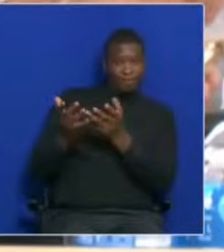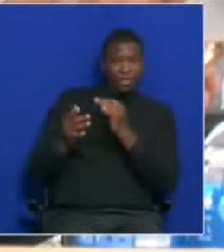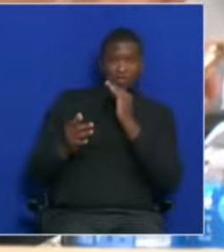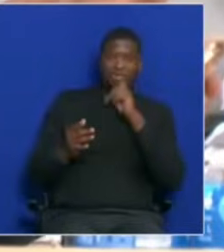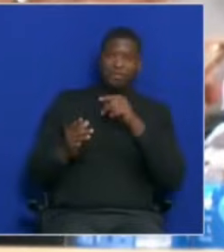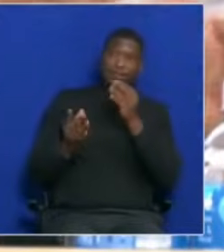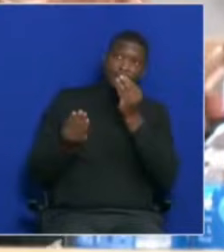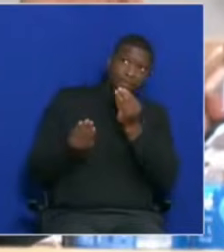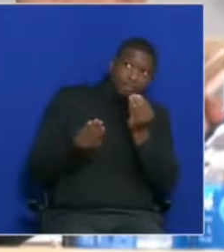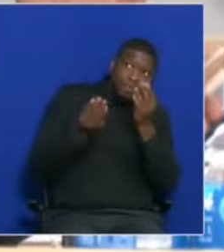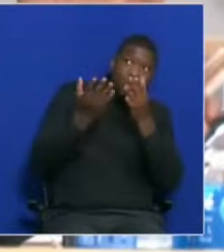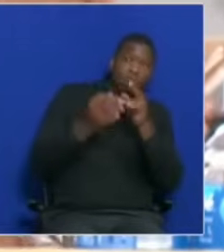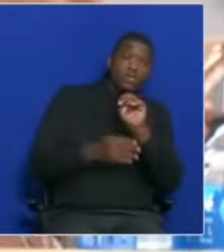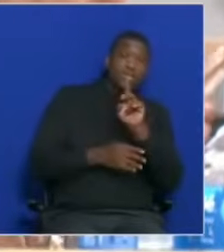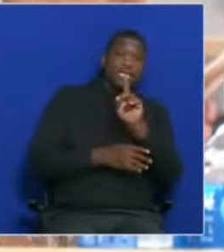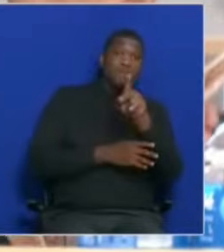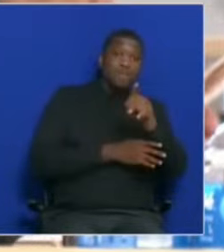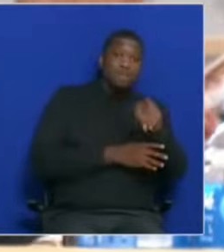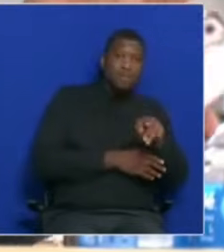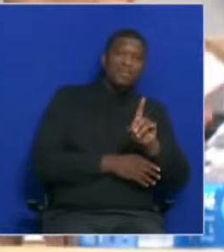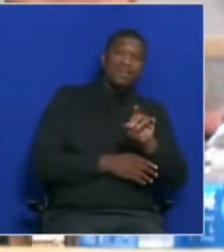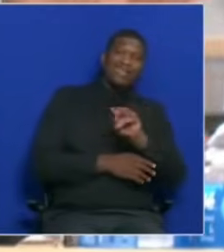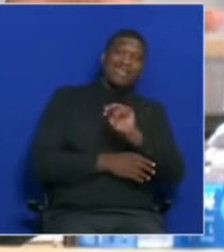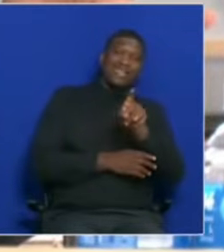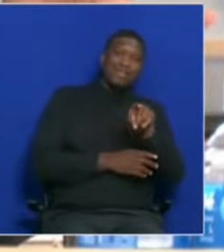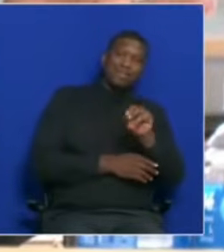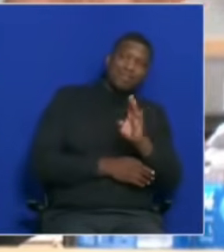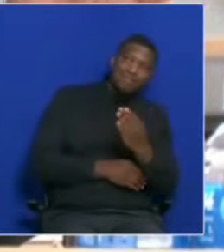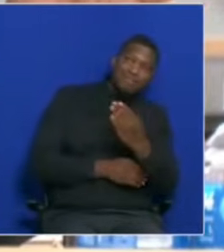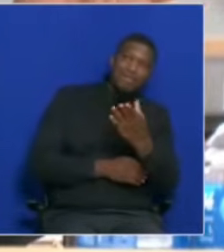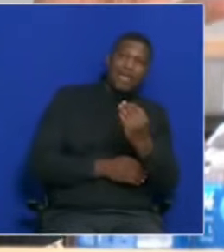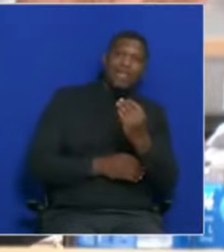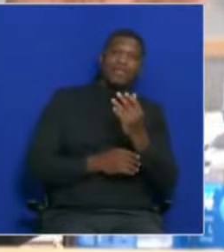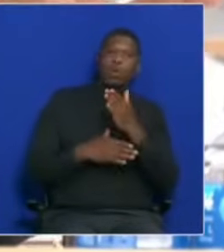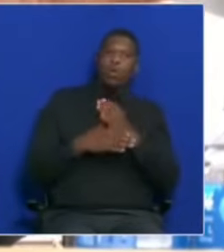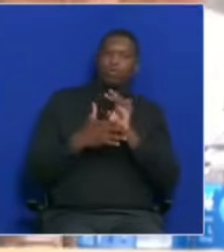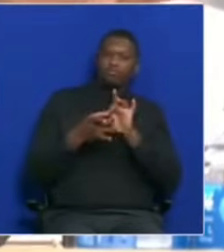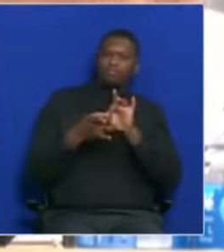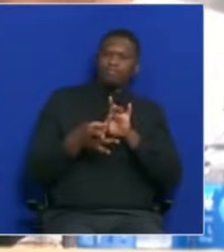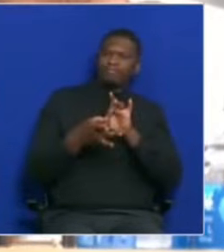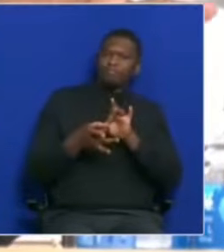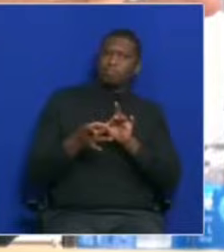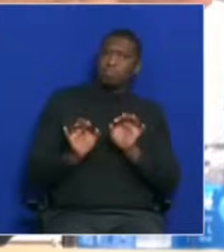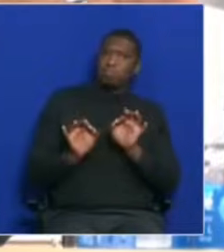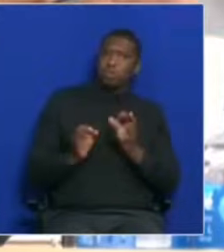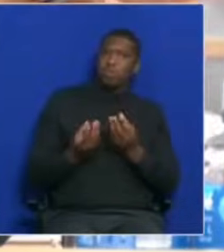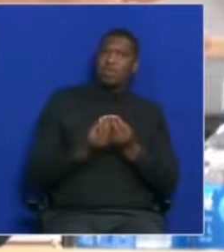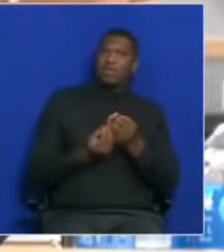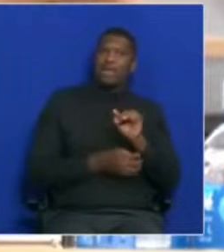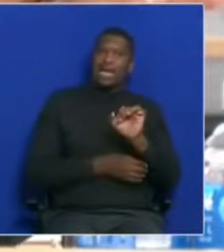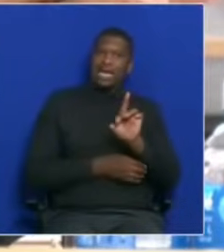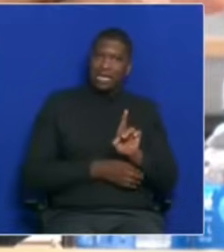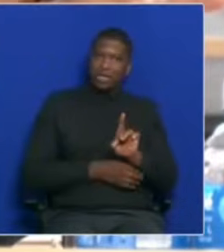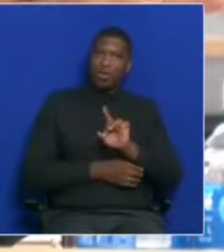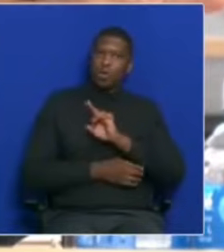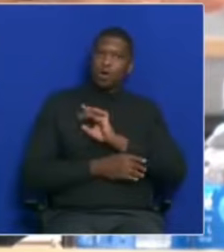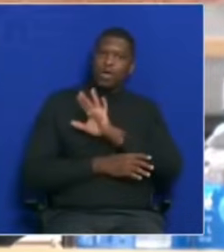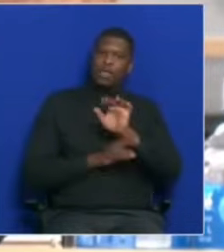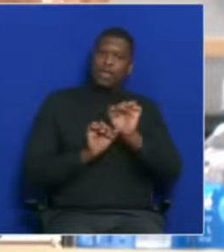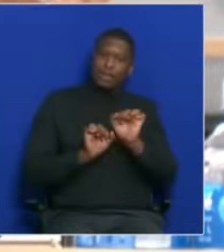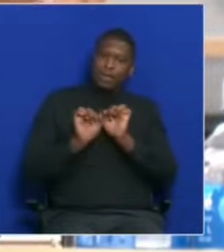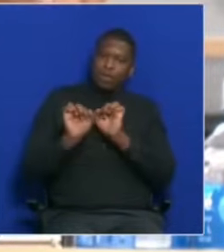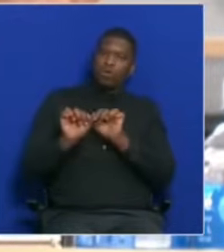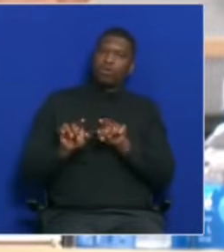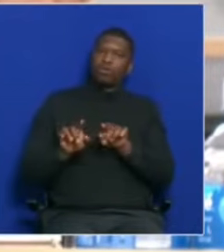the NDPP has a working relationship with the ID because they all belong to the same